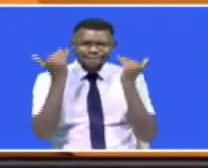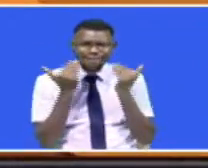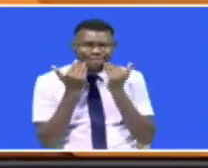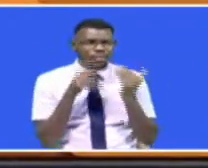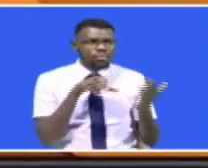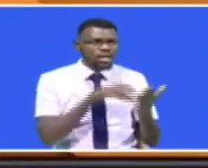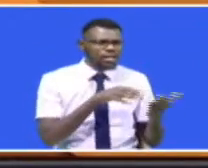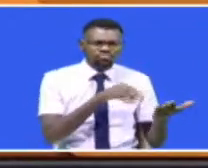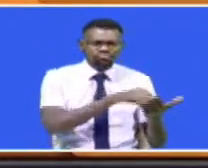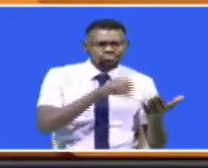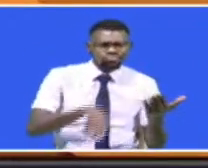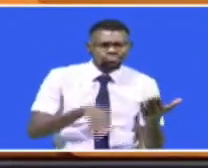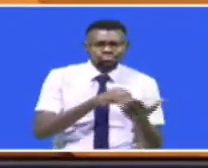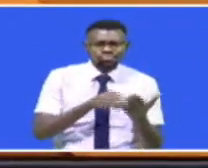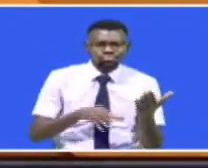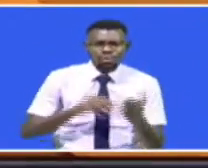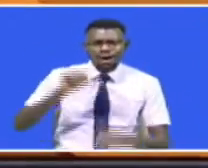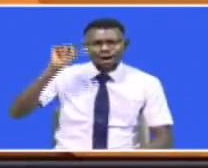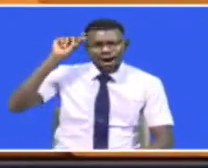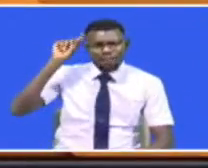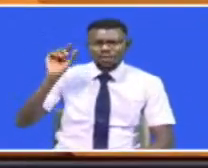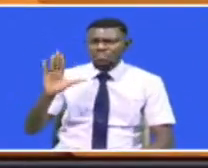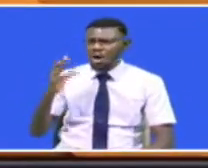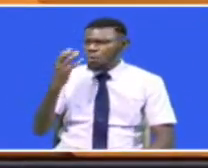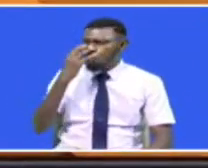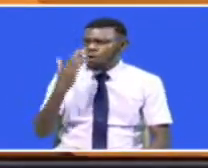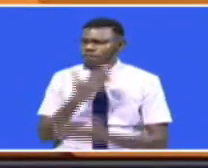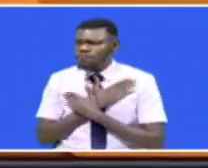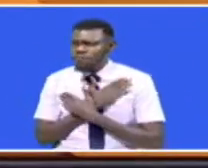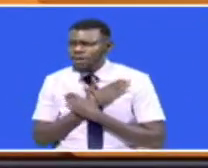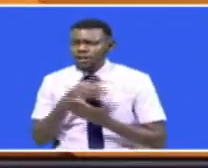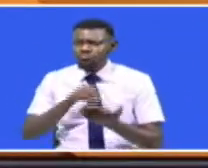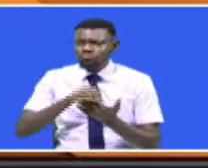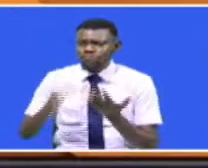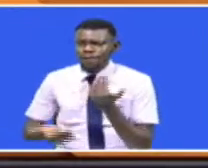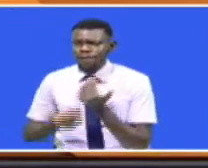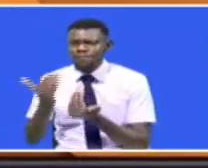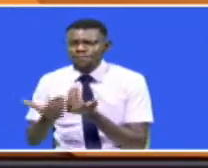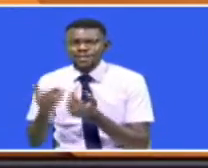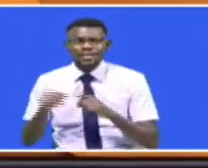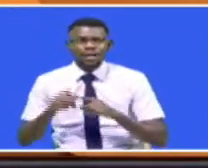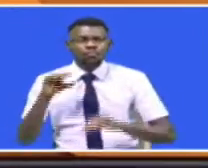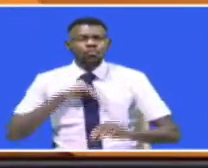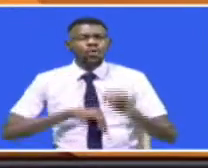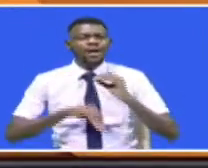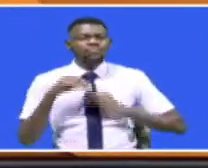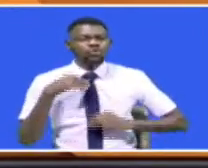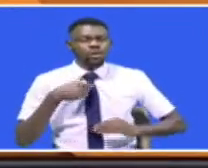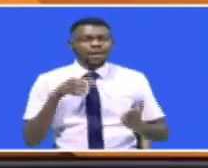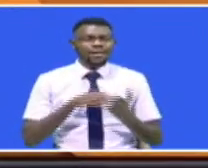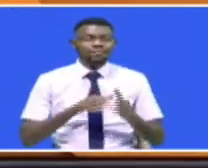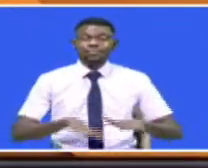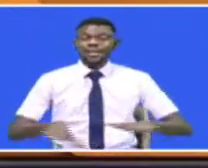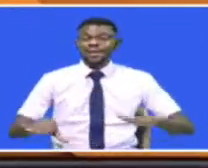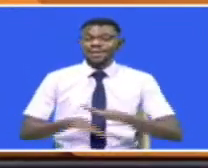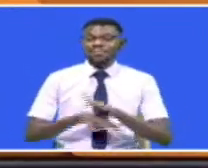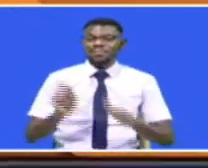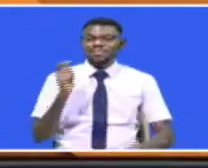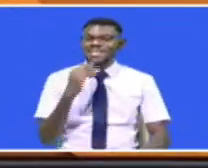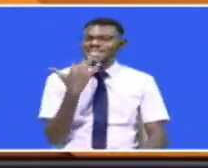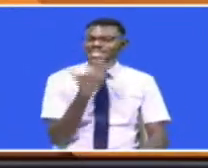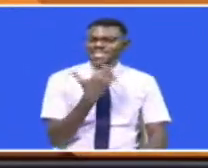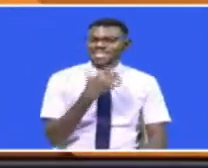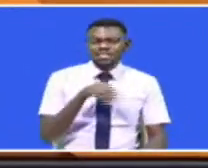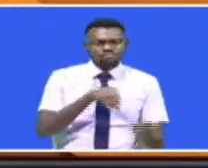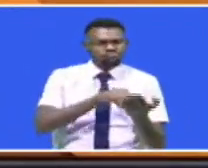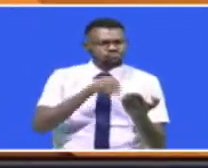ambao waliegemea upande wa serikali ya William Ruto, ikiwemo kesi ya ufisadi dhidi ya naibu rais Rigathi